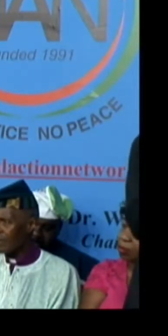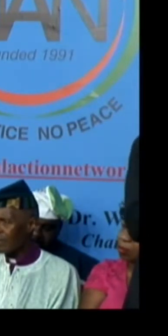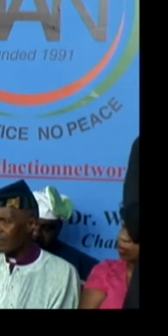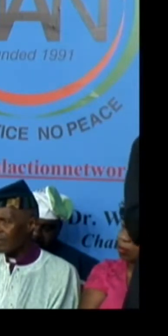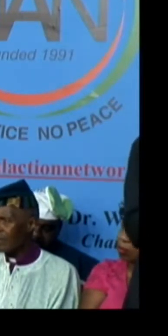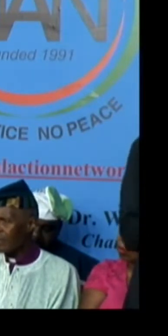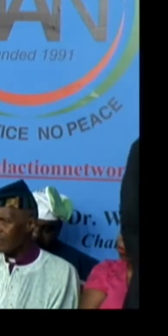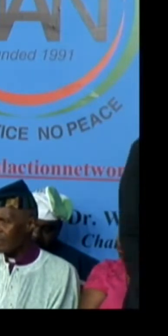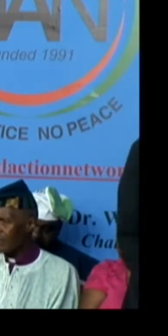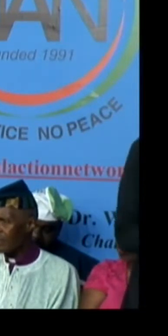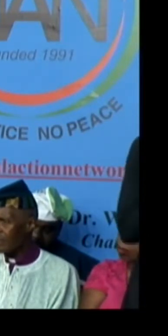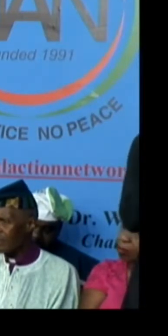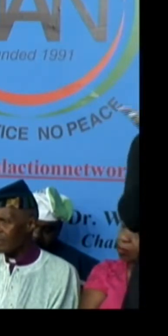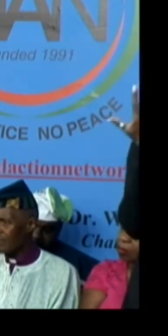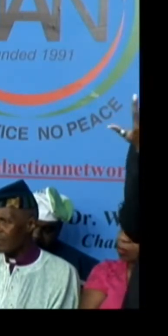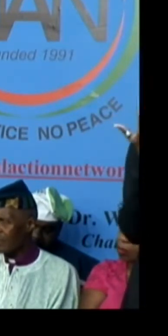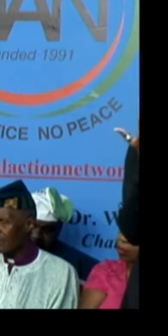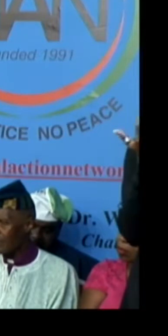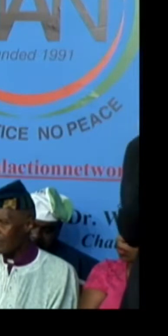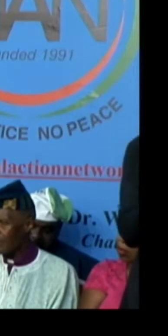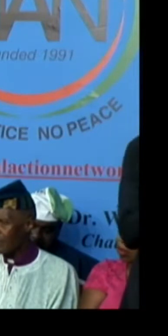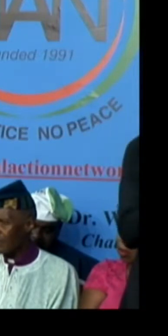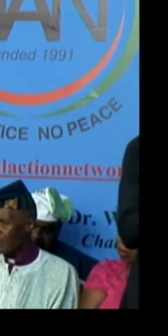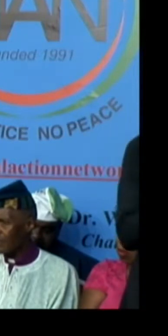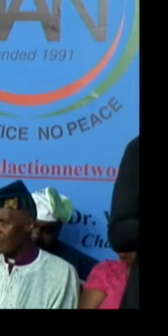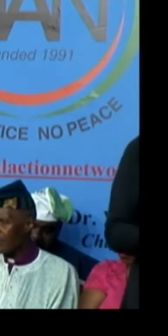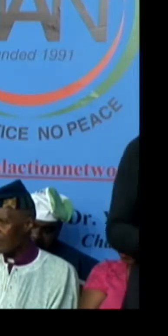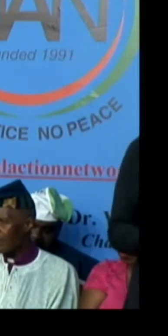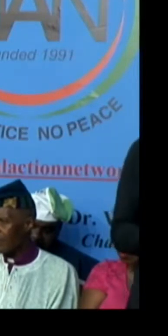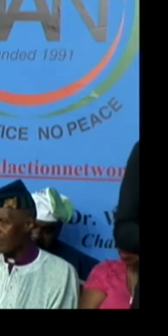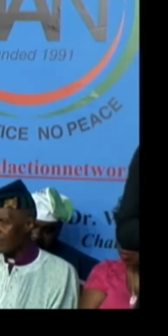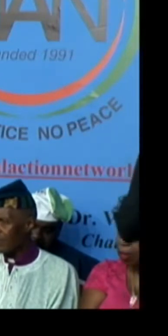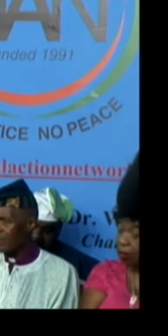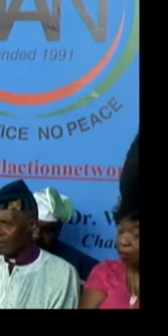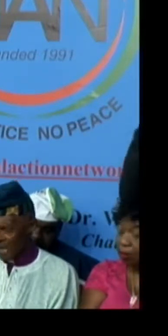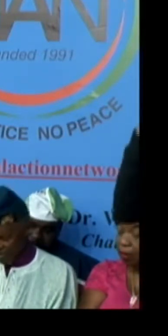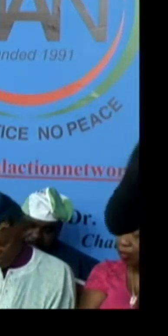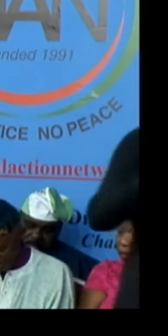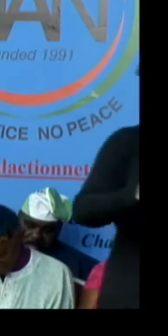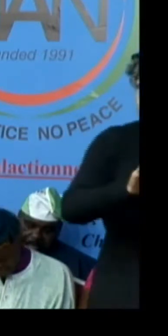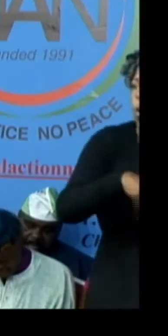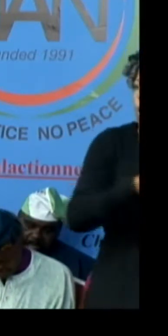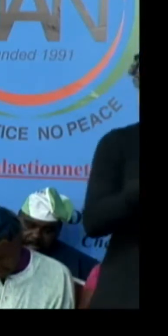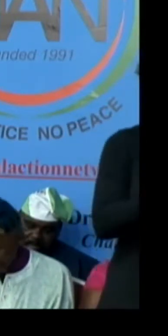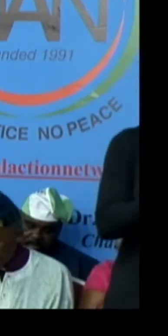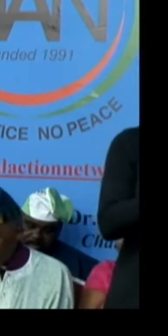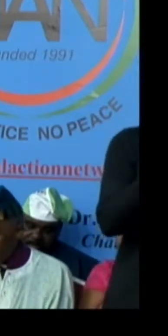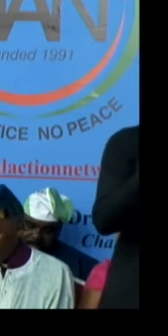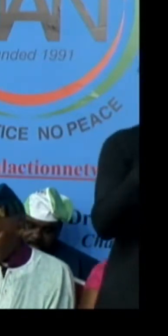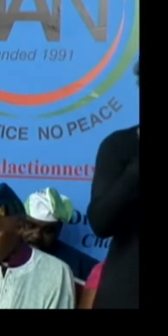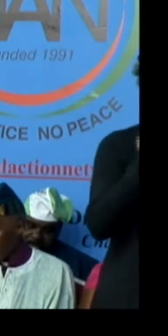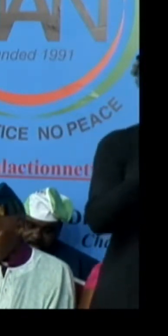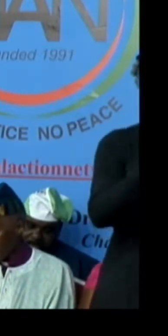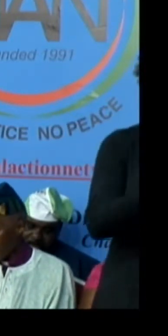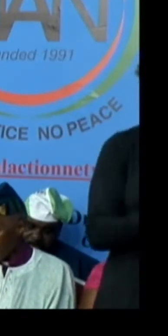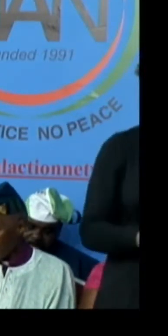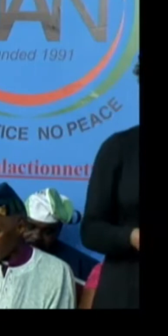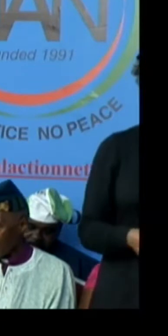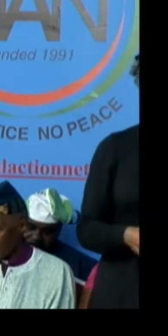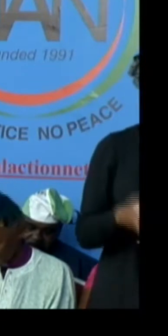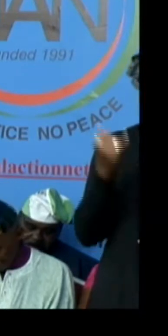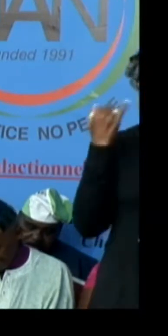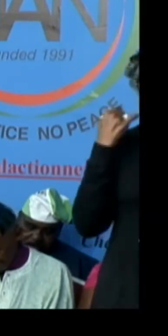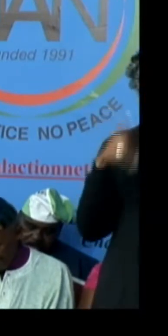white school to go to the black school, or they didn't go to school at all. If they rode a bus, they had to ride in the